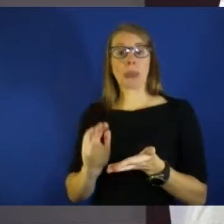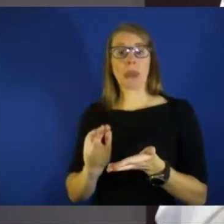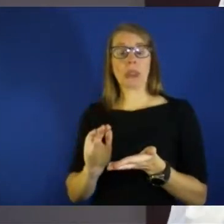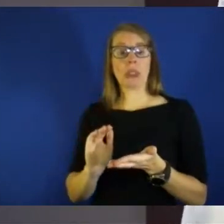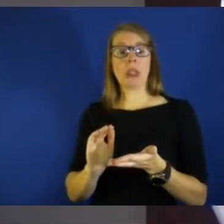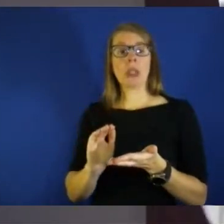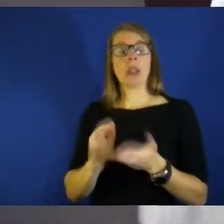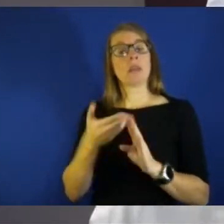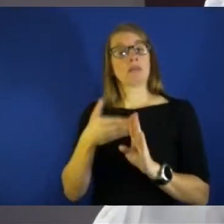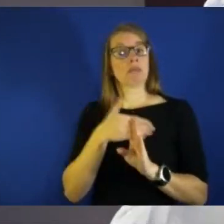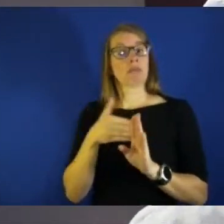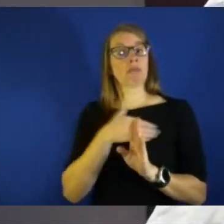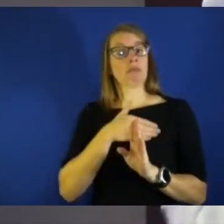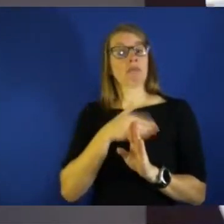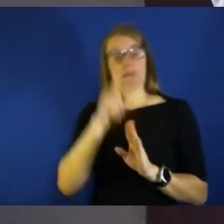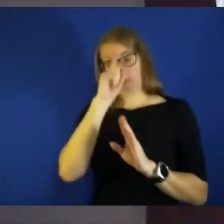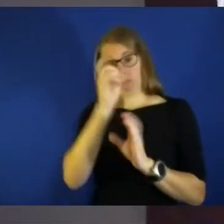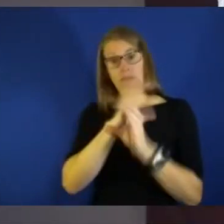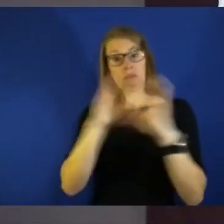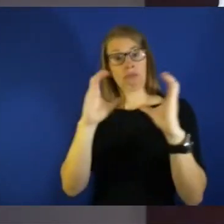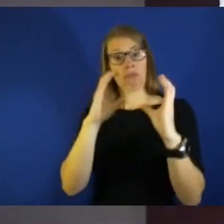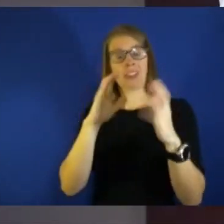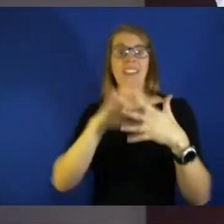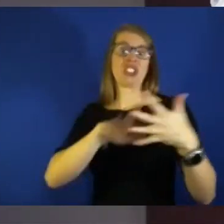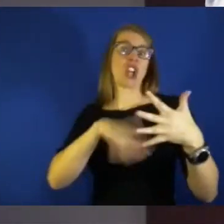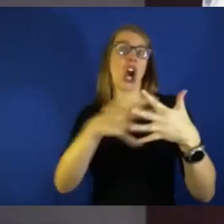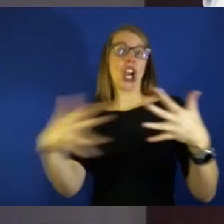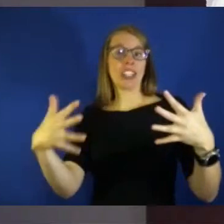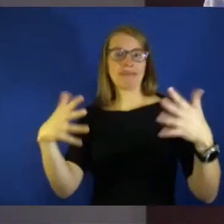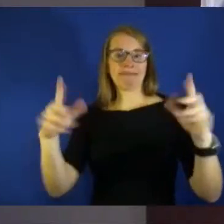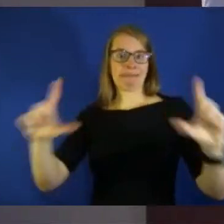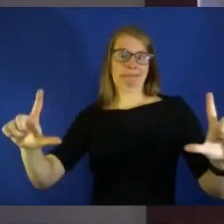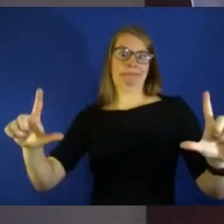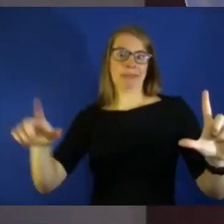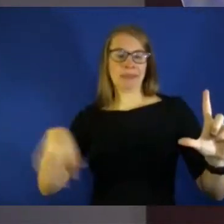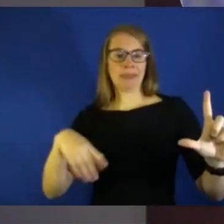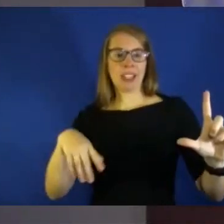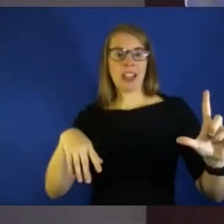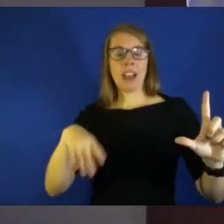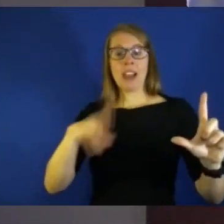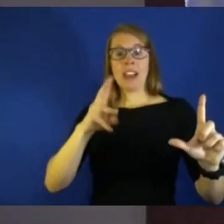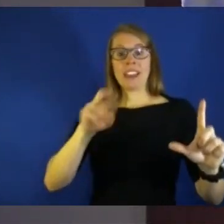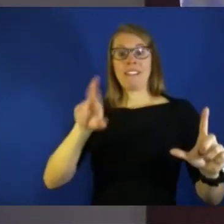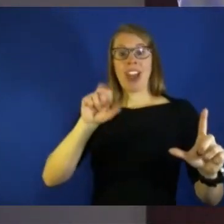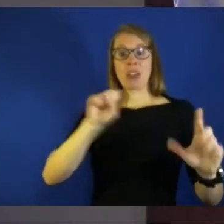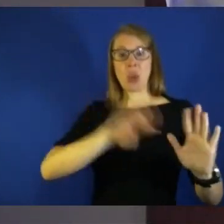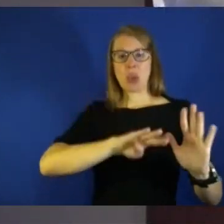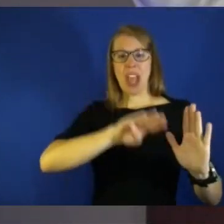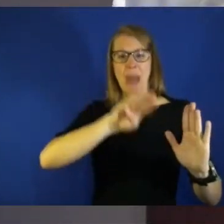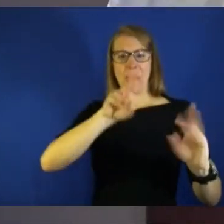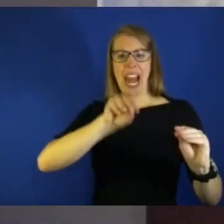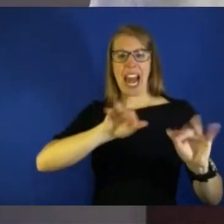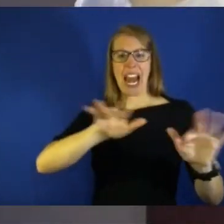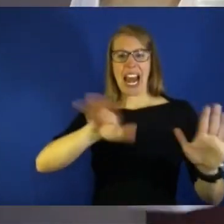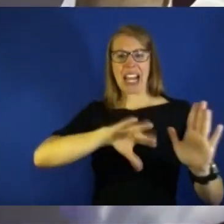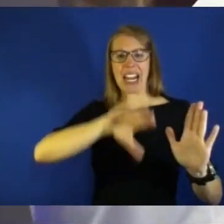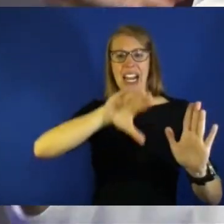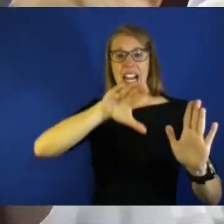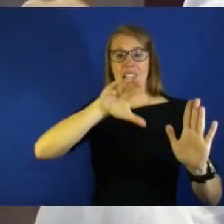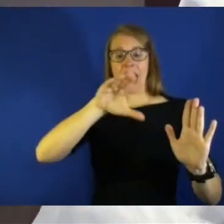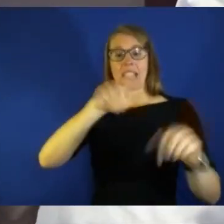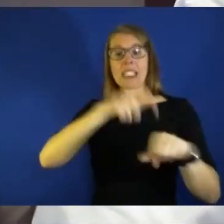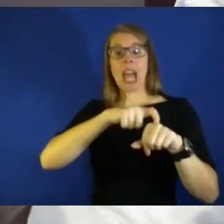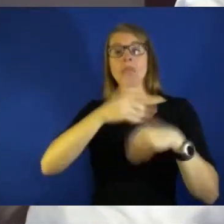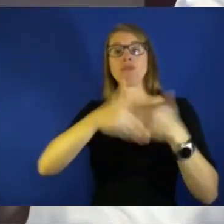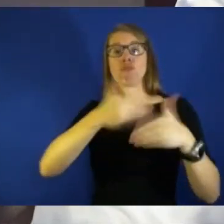on, imagine I have a nice chart here, the virus really goes up, and then as time goes by, the virus itself